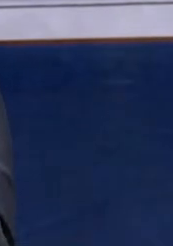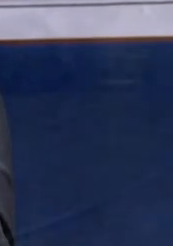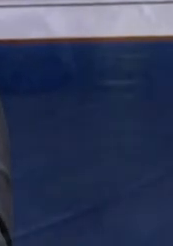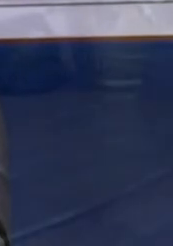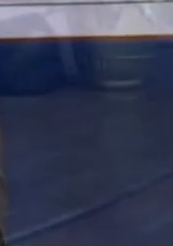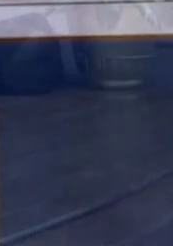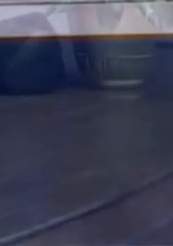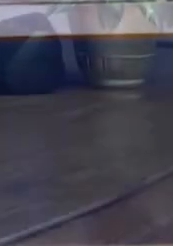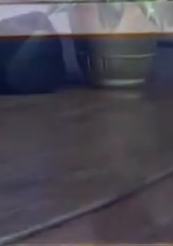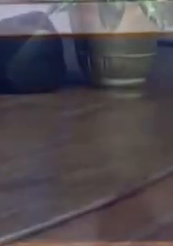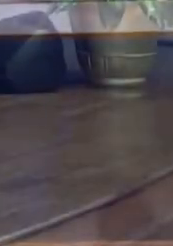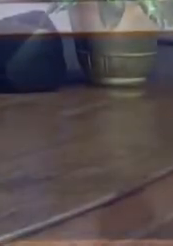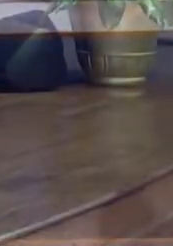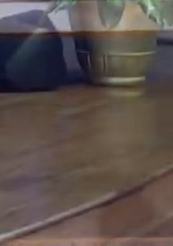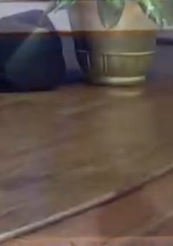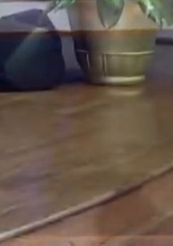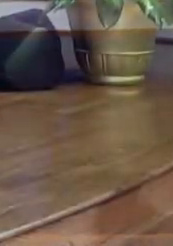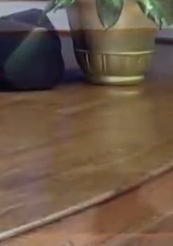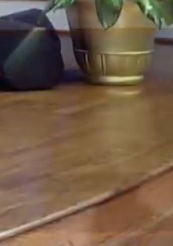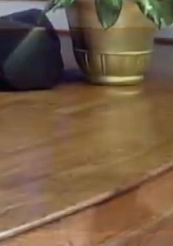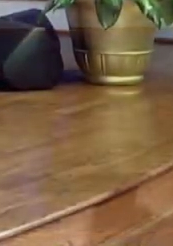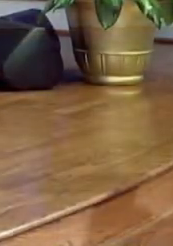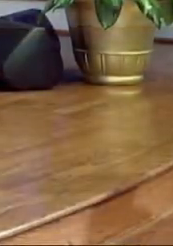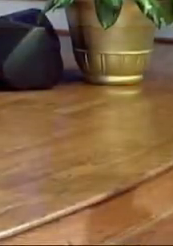and I will not